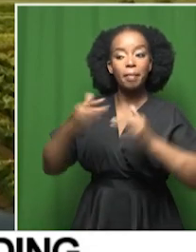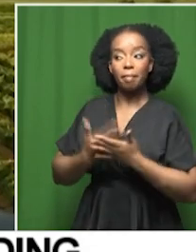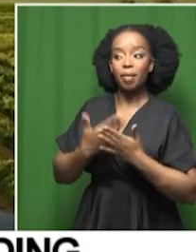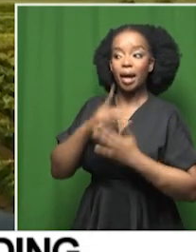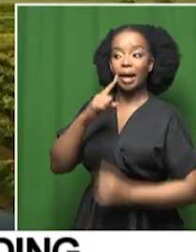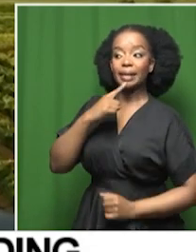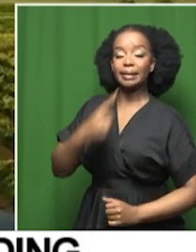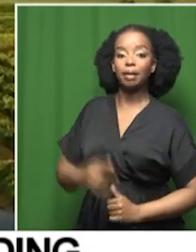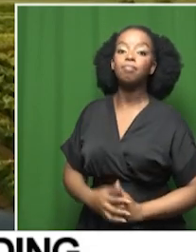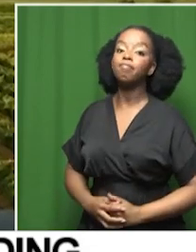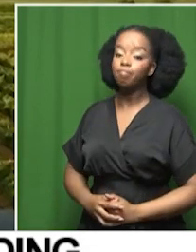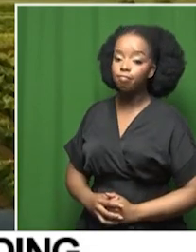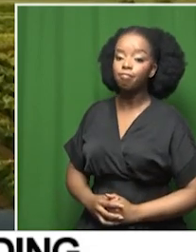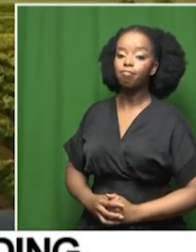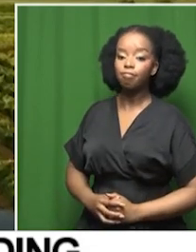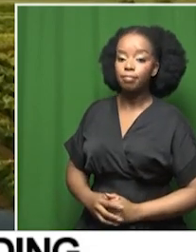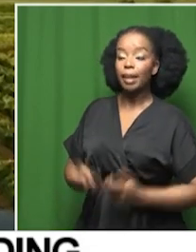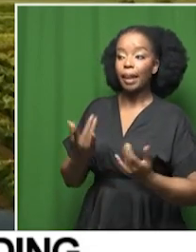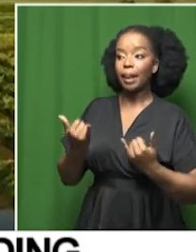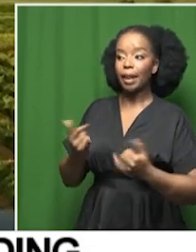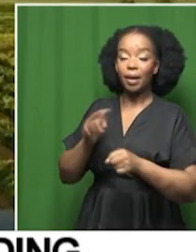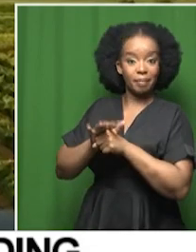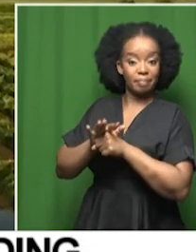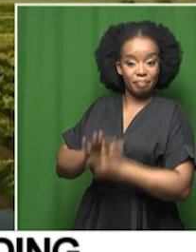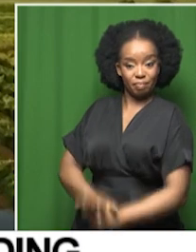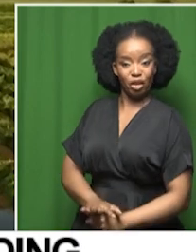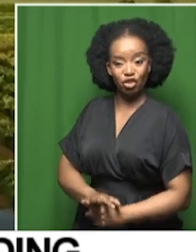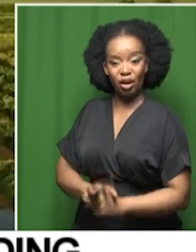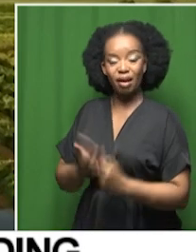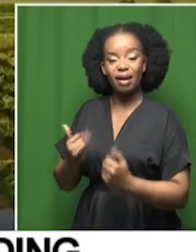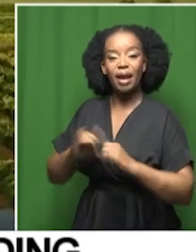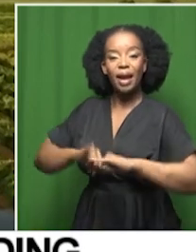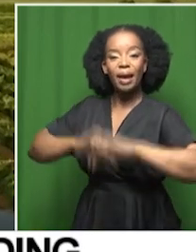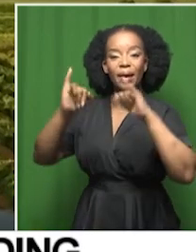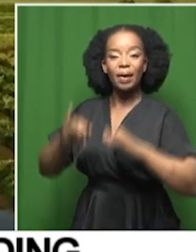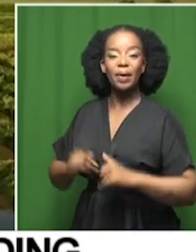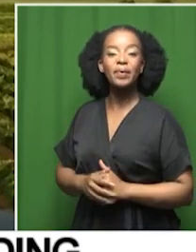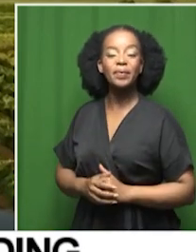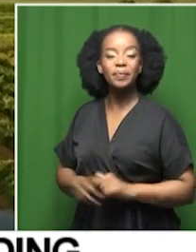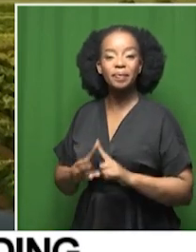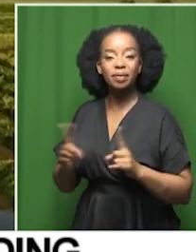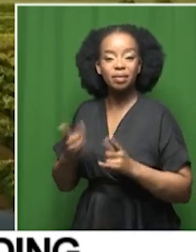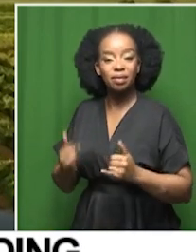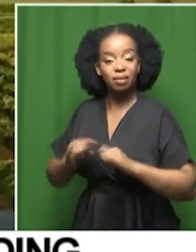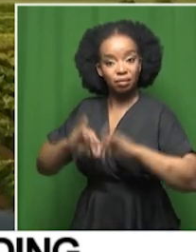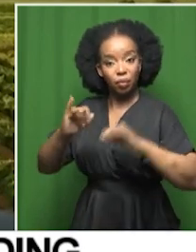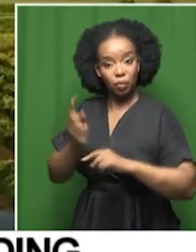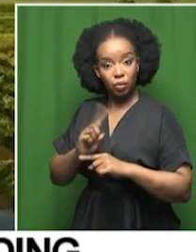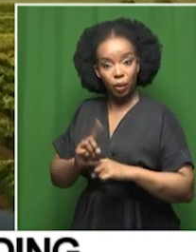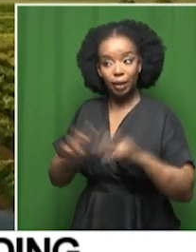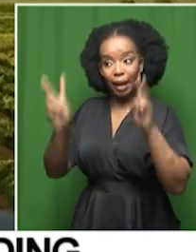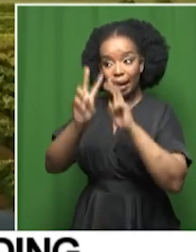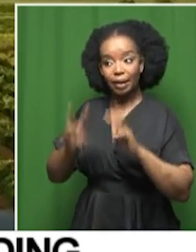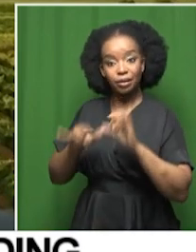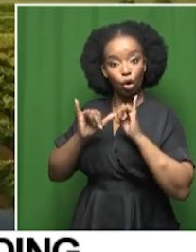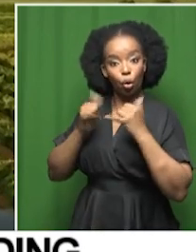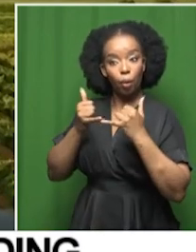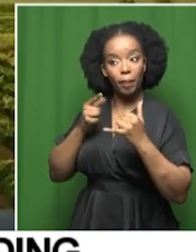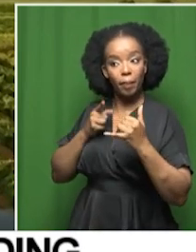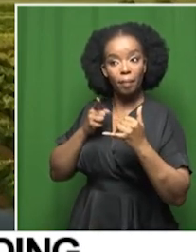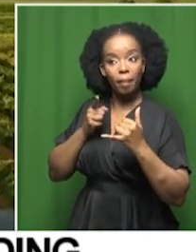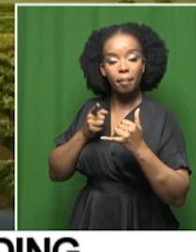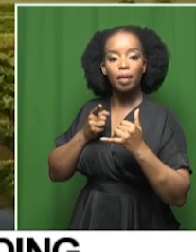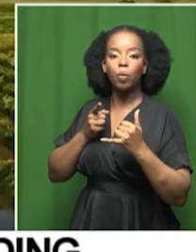on irrigation. But then to add to the woes that Eskom brings, we've also had a very hot and